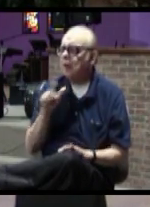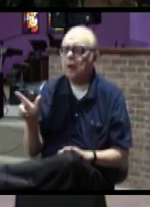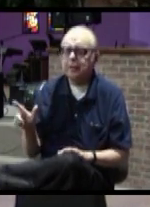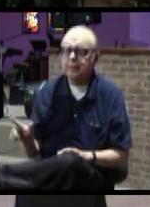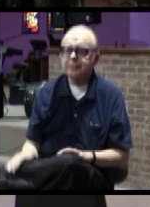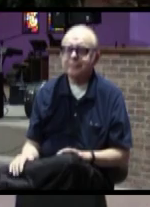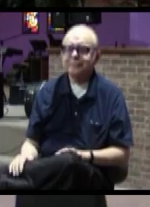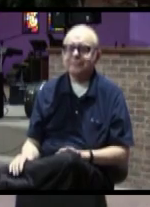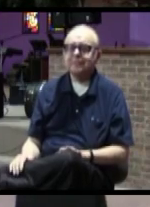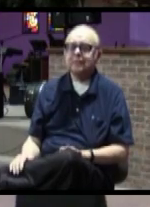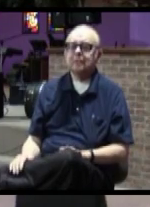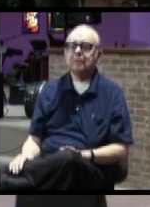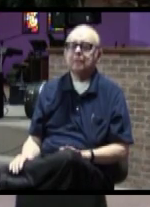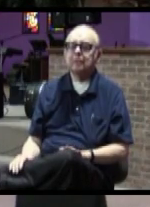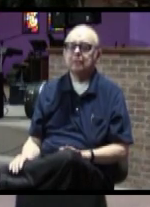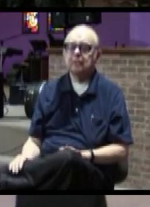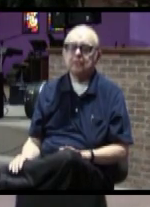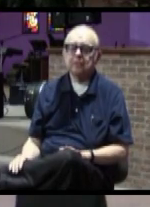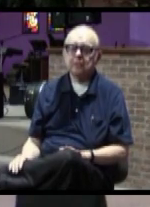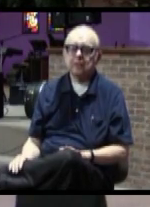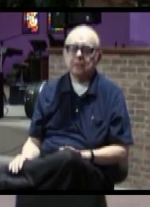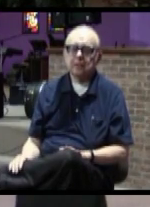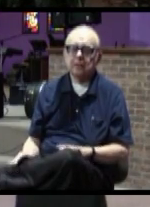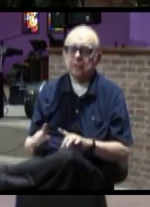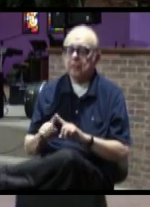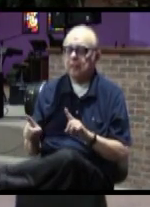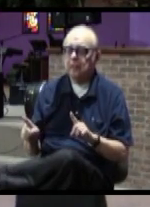I appreciate you all and all the stuff that y'all do.